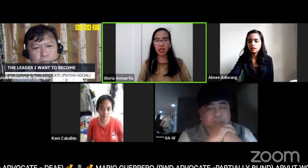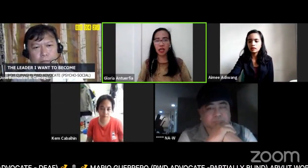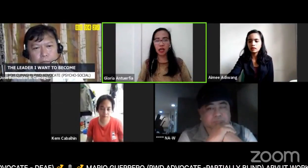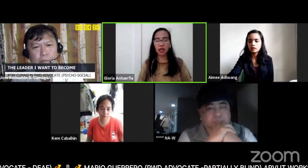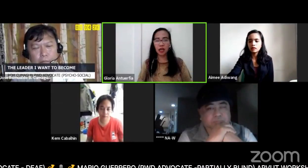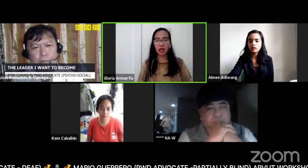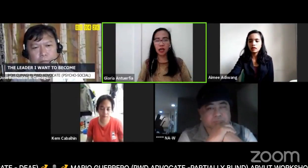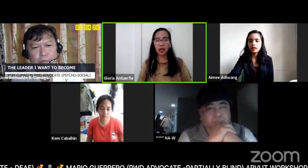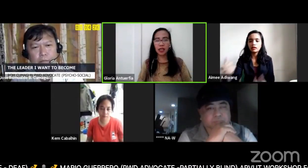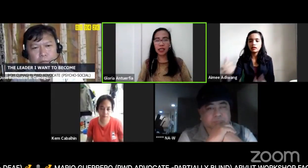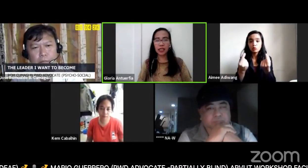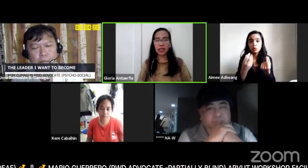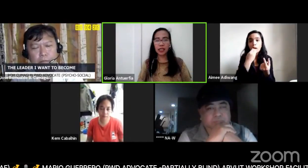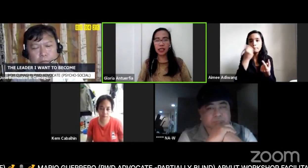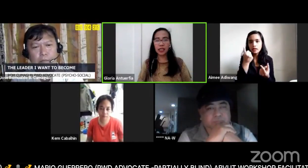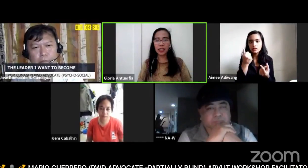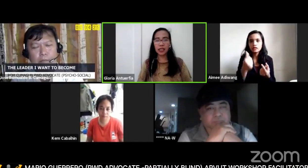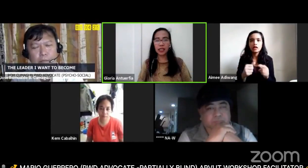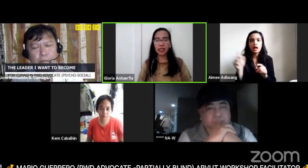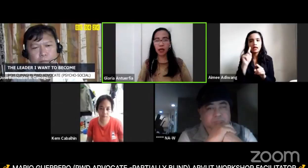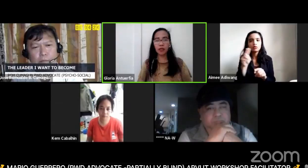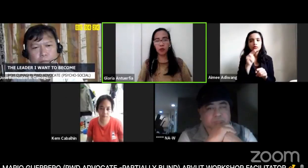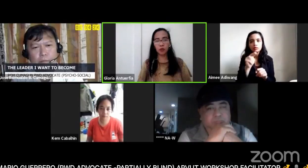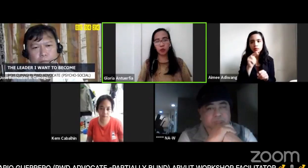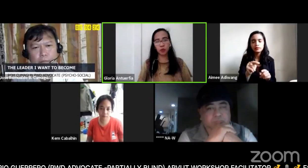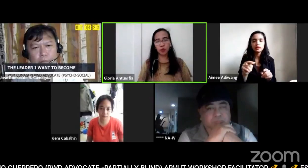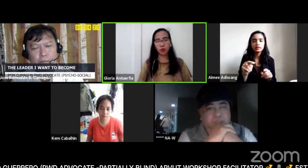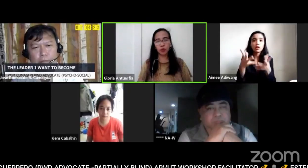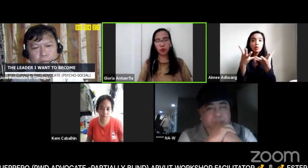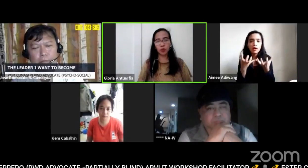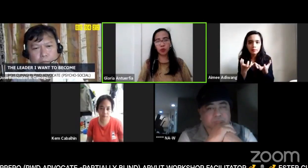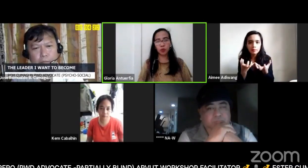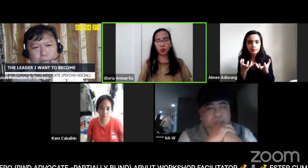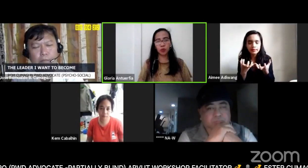best needs that they are want to